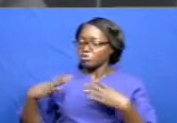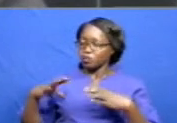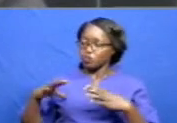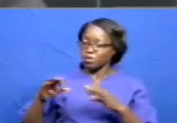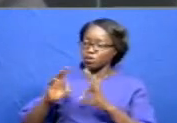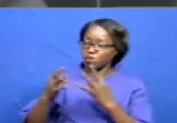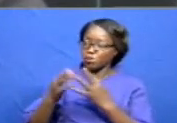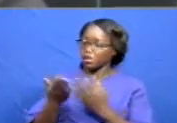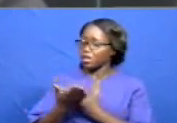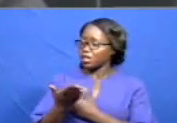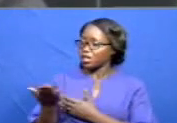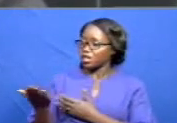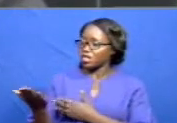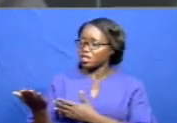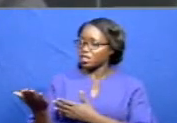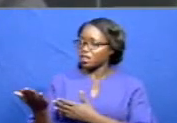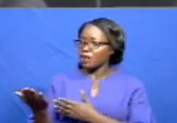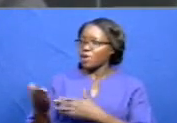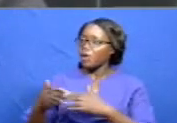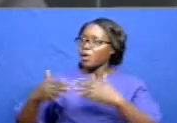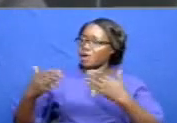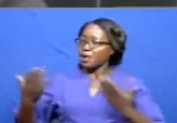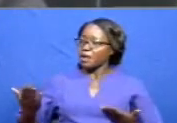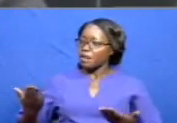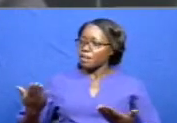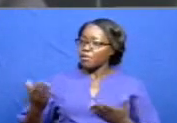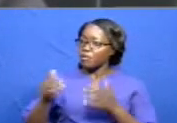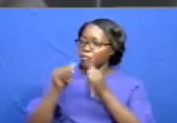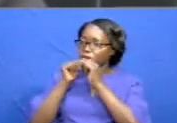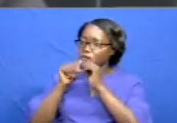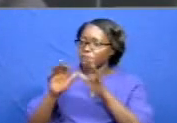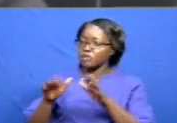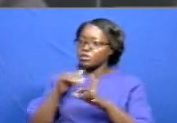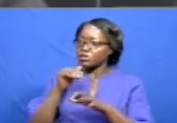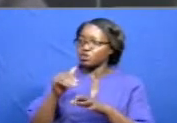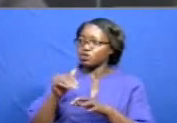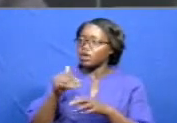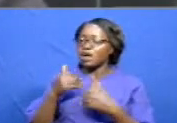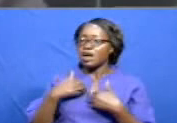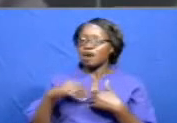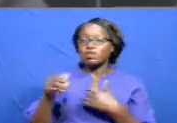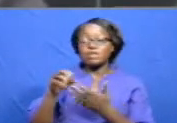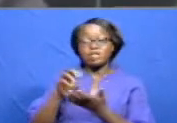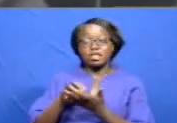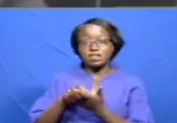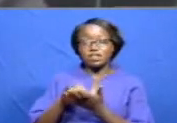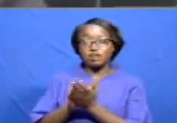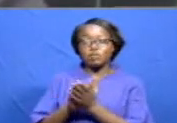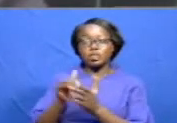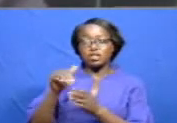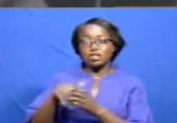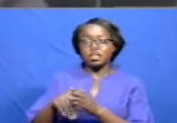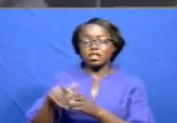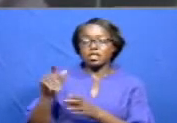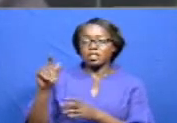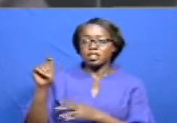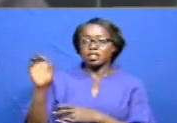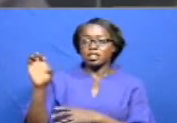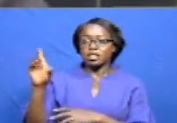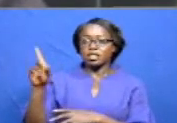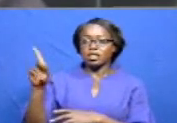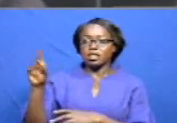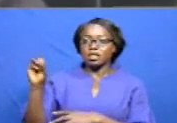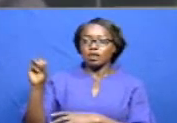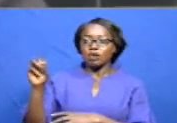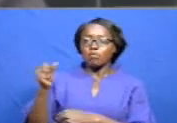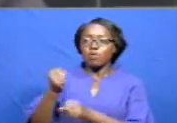far, we've been blessed not to have any cases within the telecom workforce,